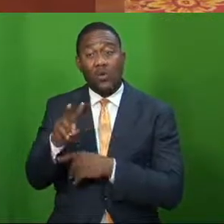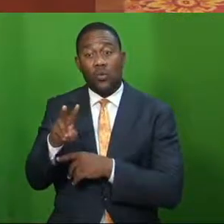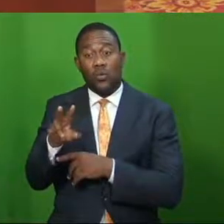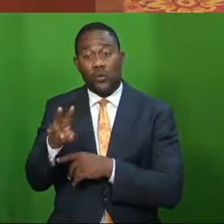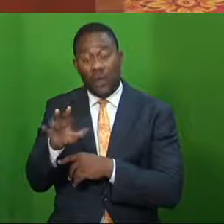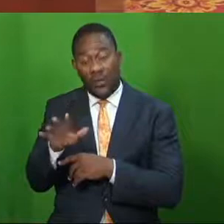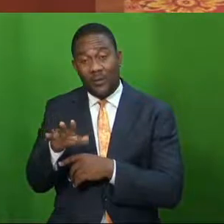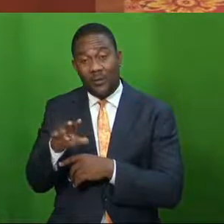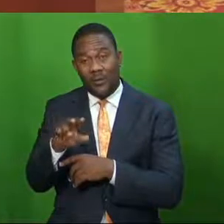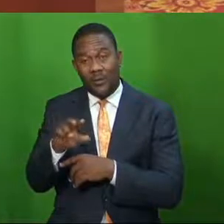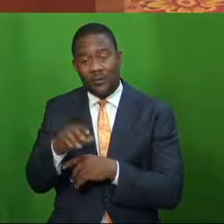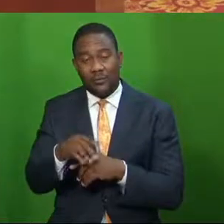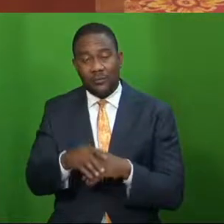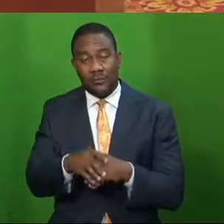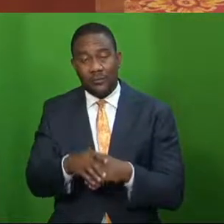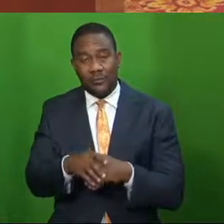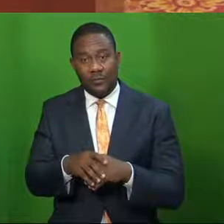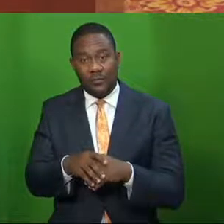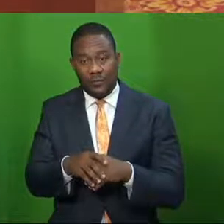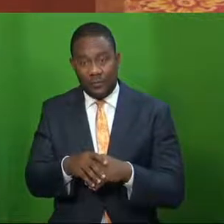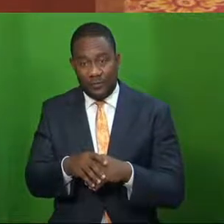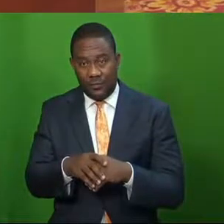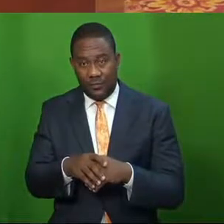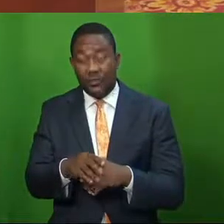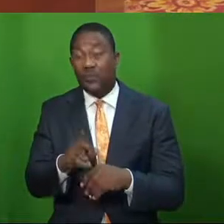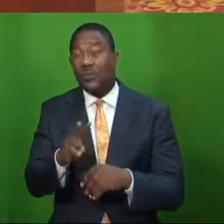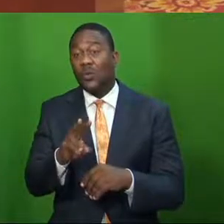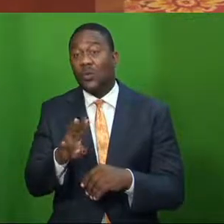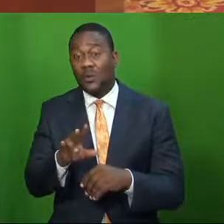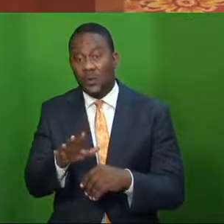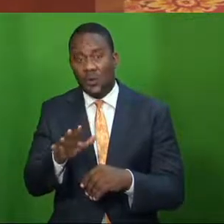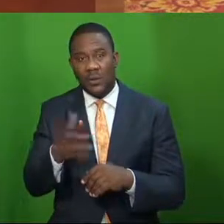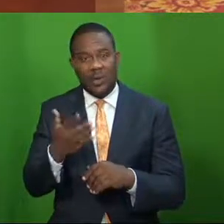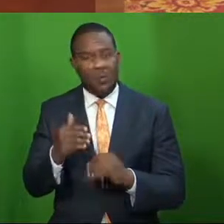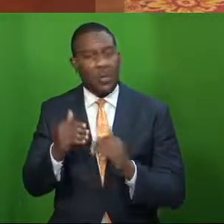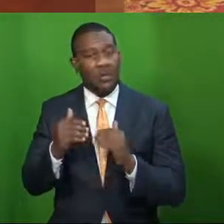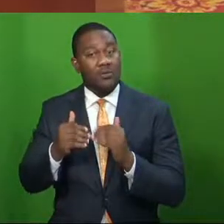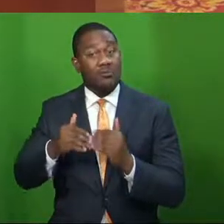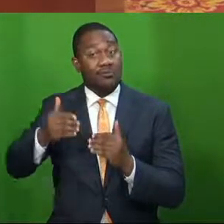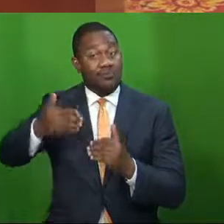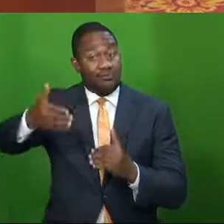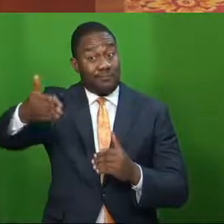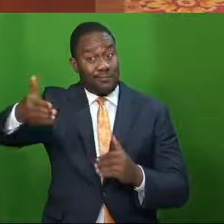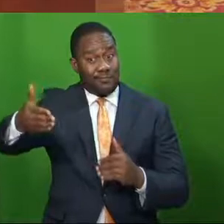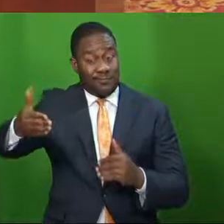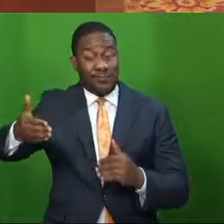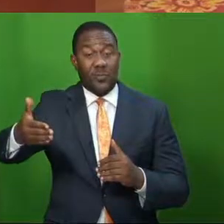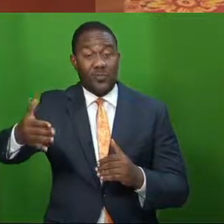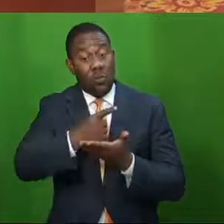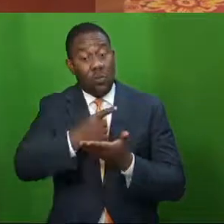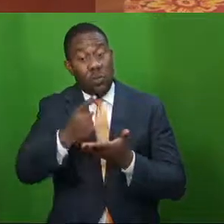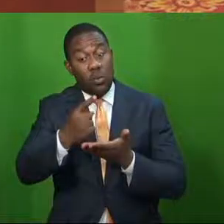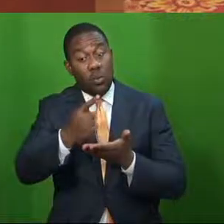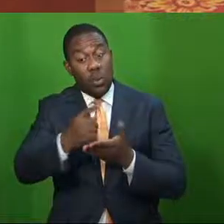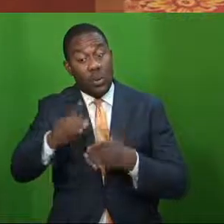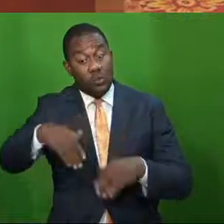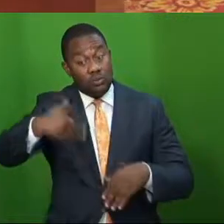them, and then the ensuing weekend, the continuing members of